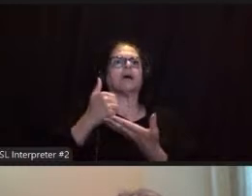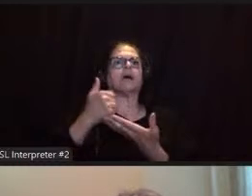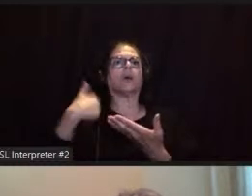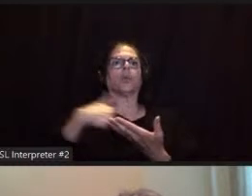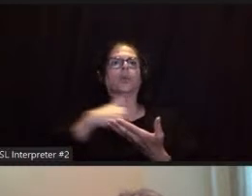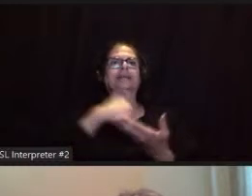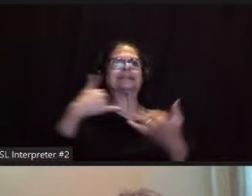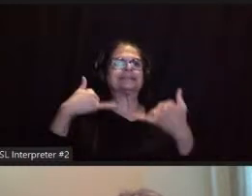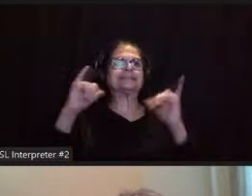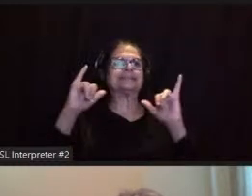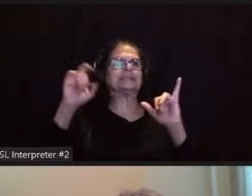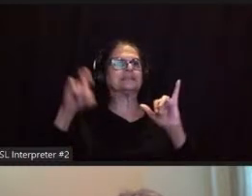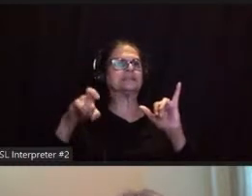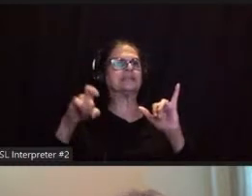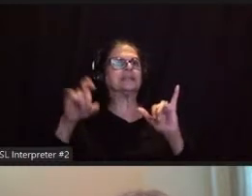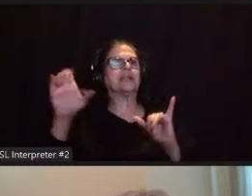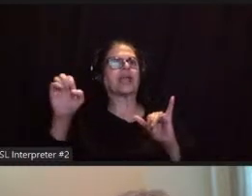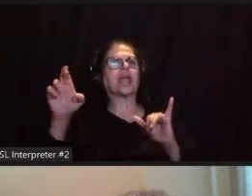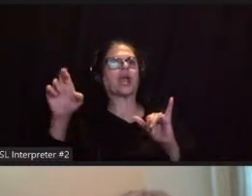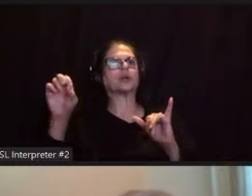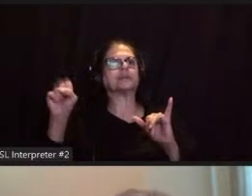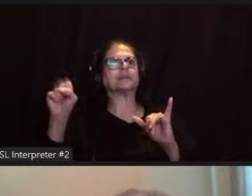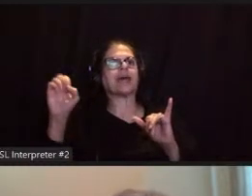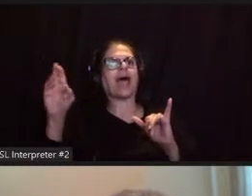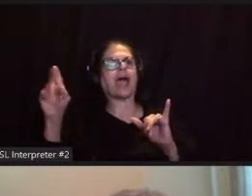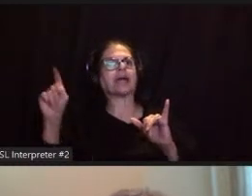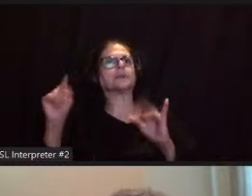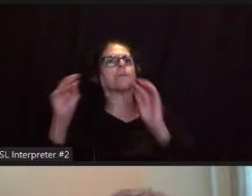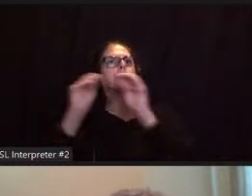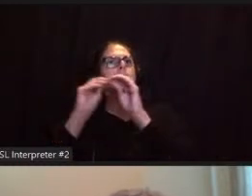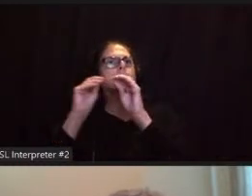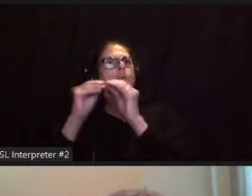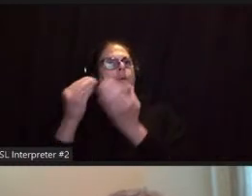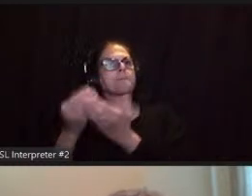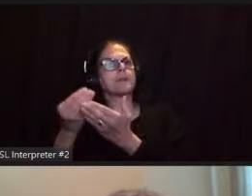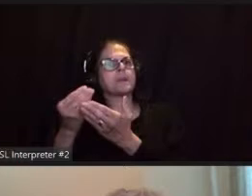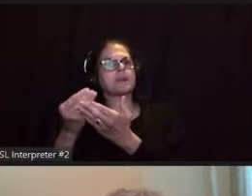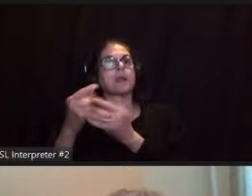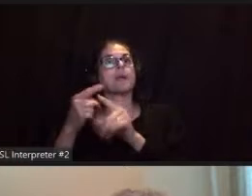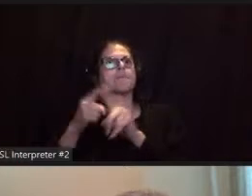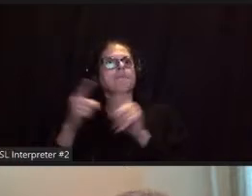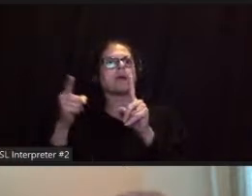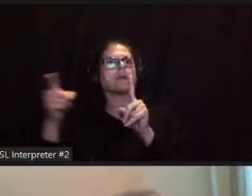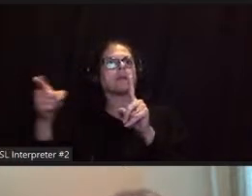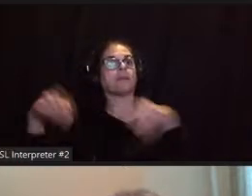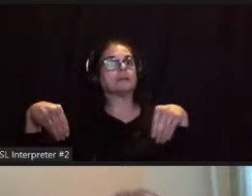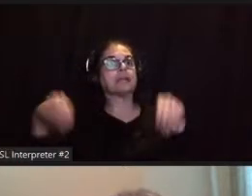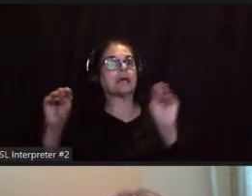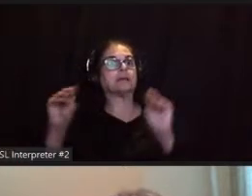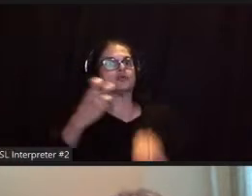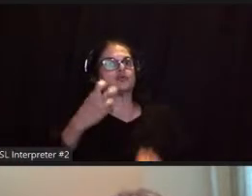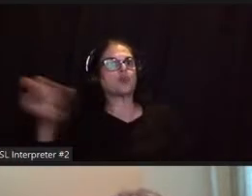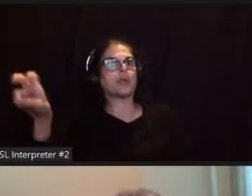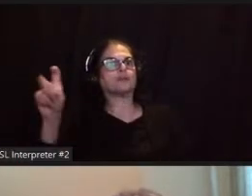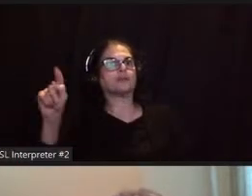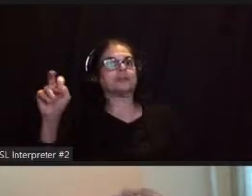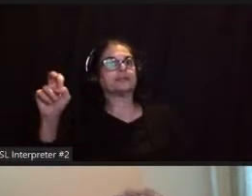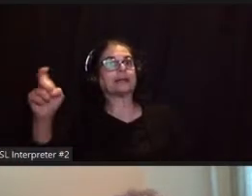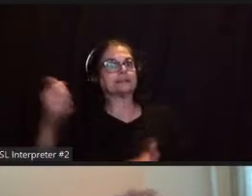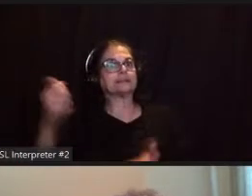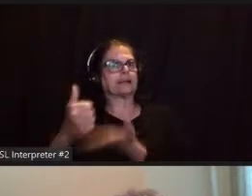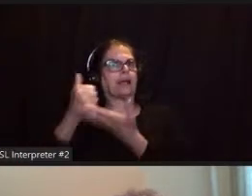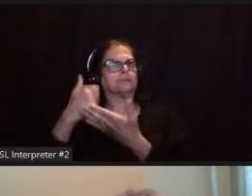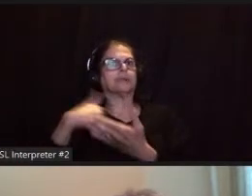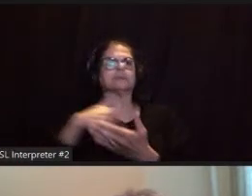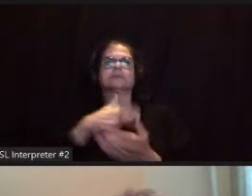additional CARES Act money, but this really helps us at least extend the work that we're doing for as long as we can. So thanks to all the